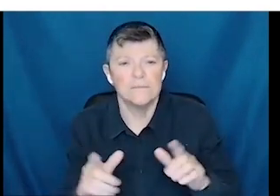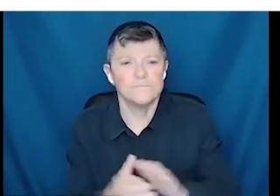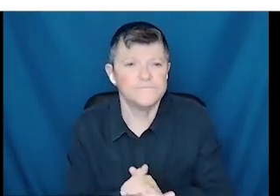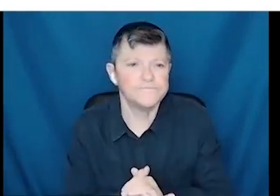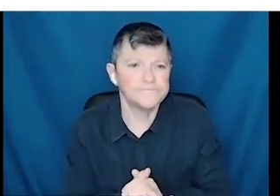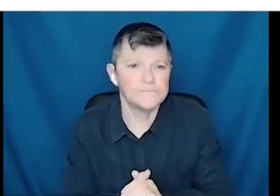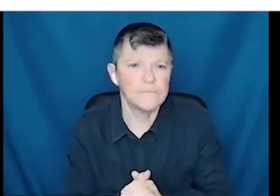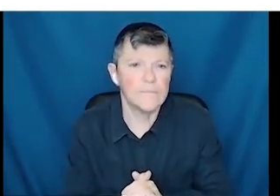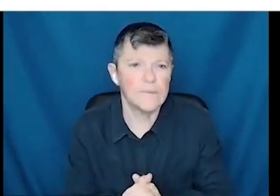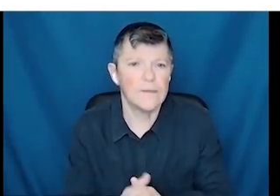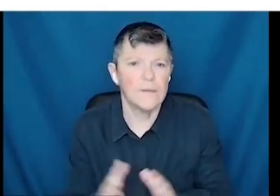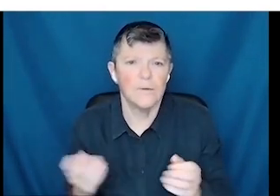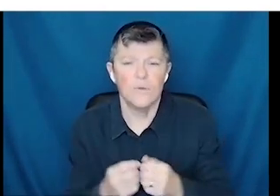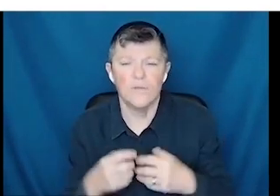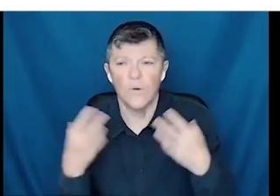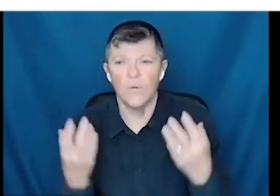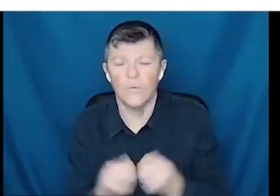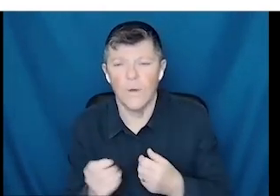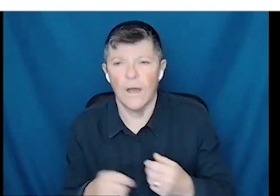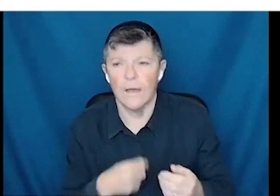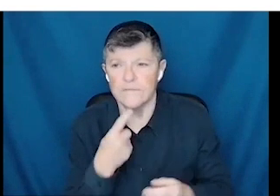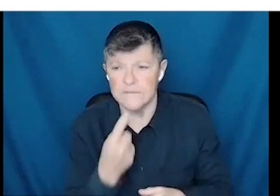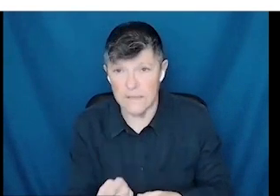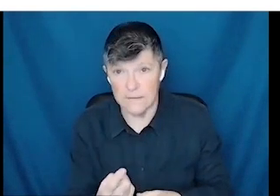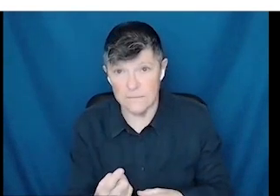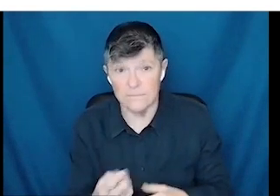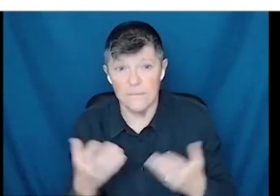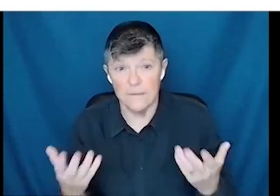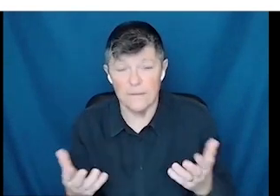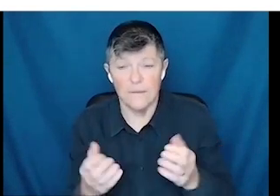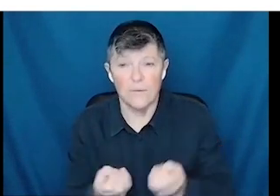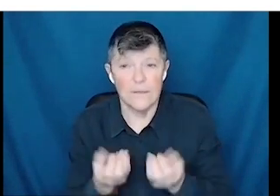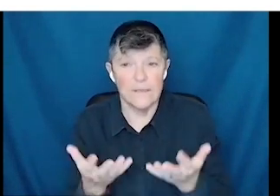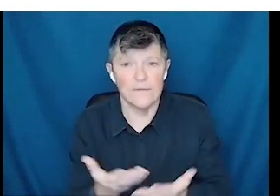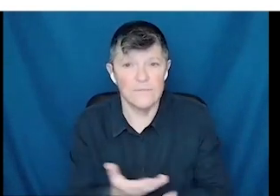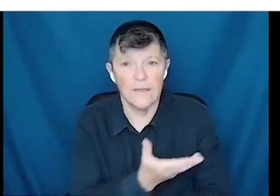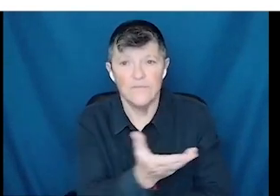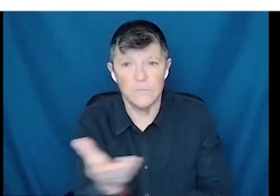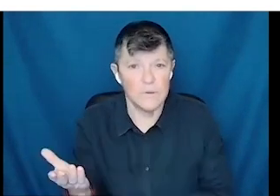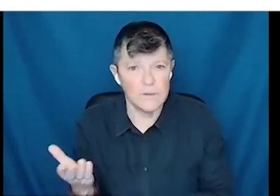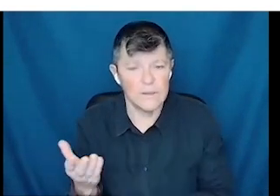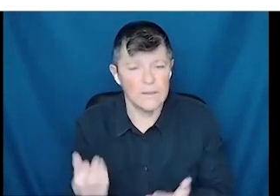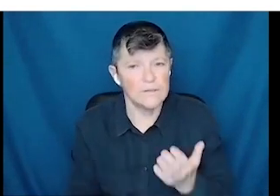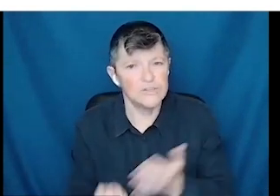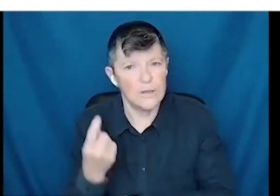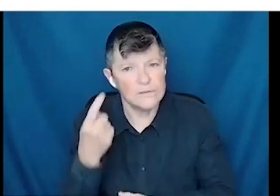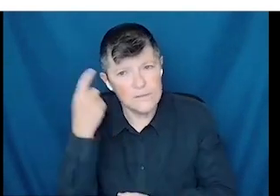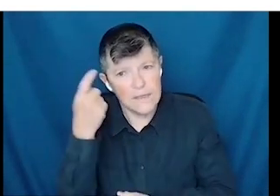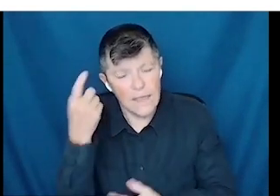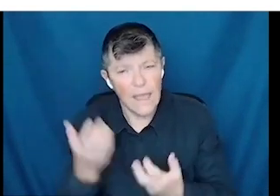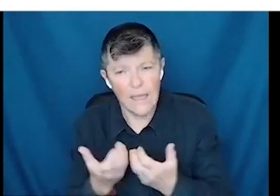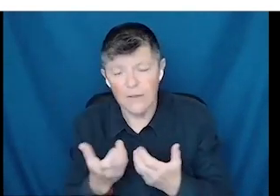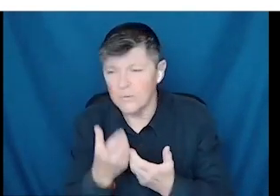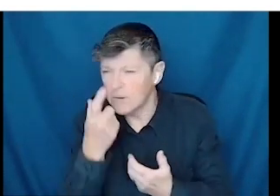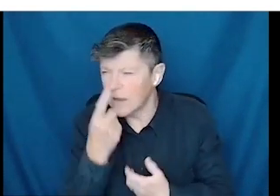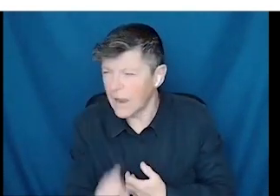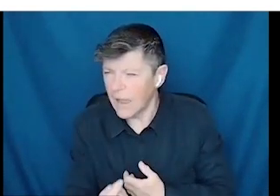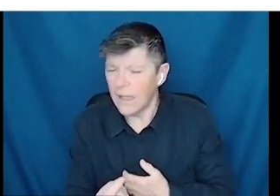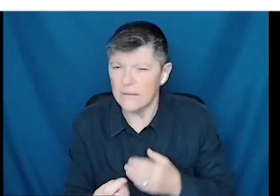So with all of that, what I just said in mind, we'll give everyone a chance to think how they can sort of write and communicate accessibly